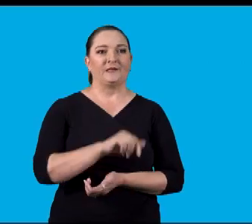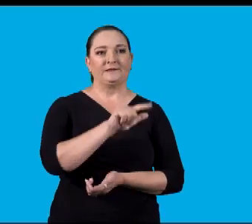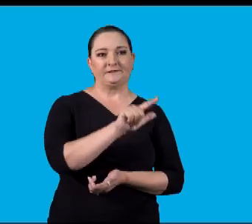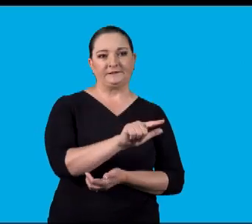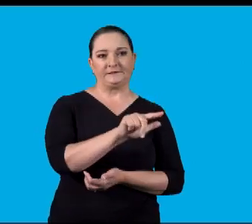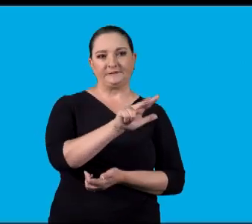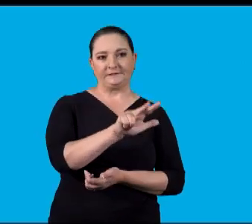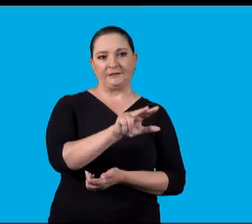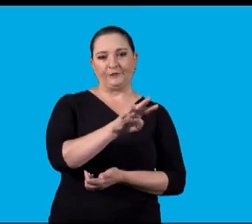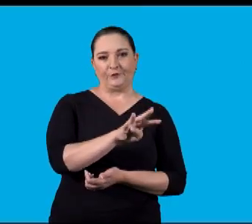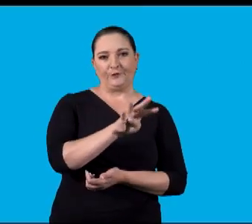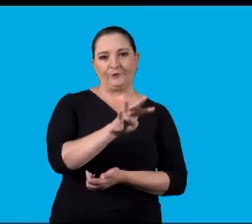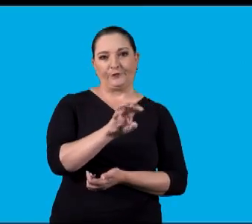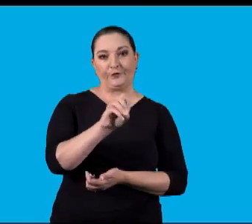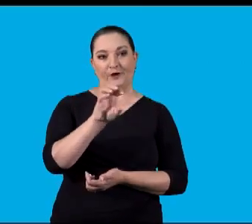I'm going to say